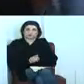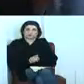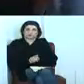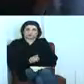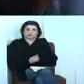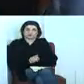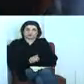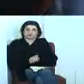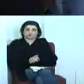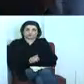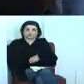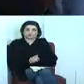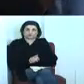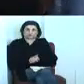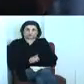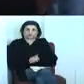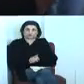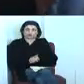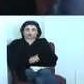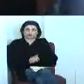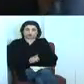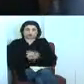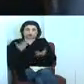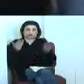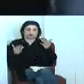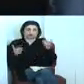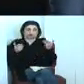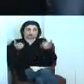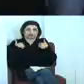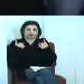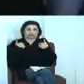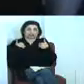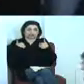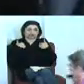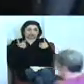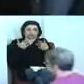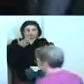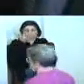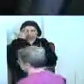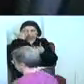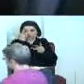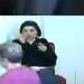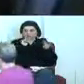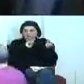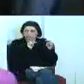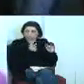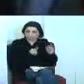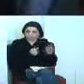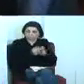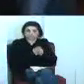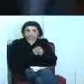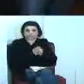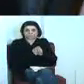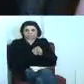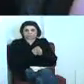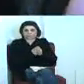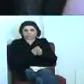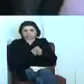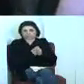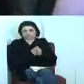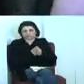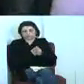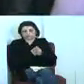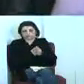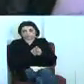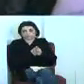You might have some illness, some injury. You might have something going on